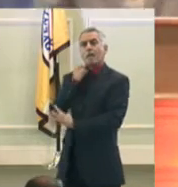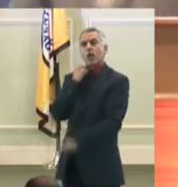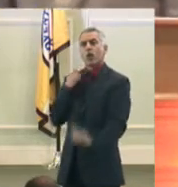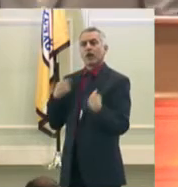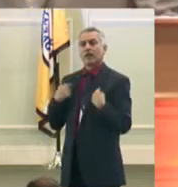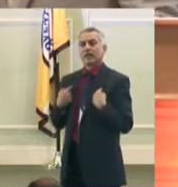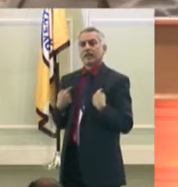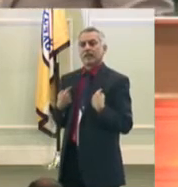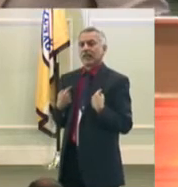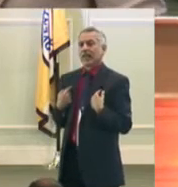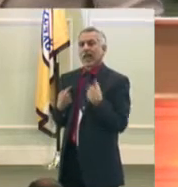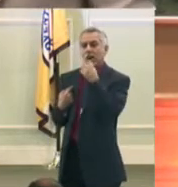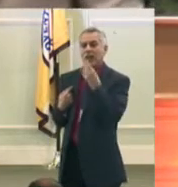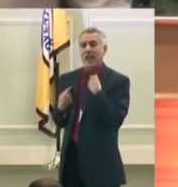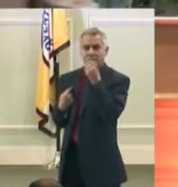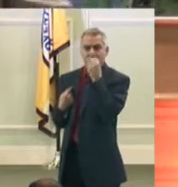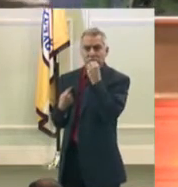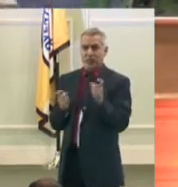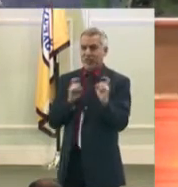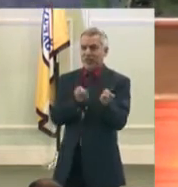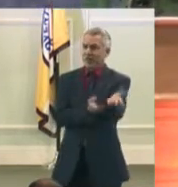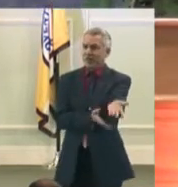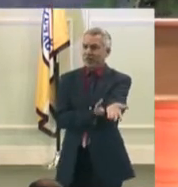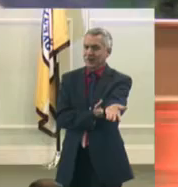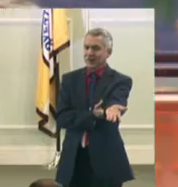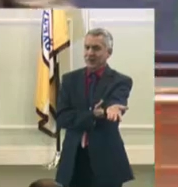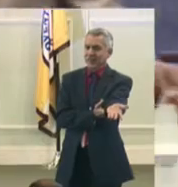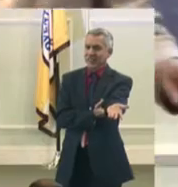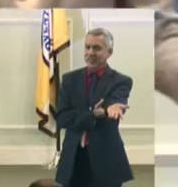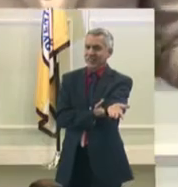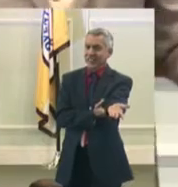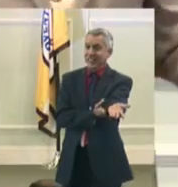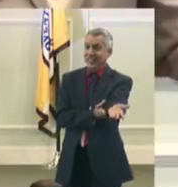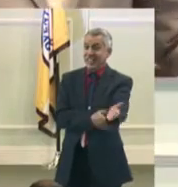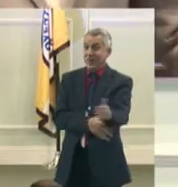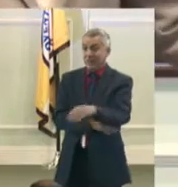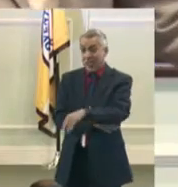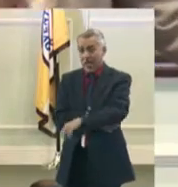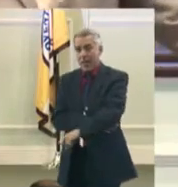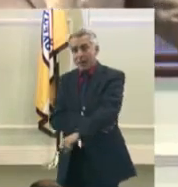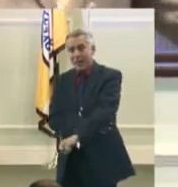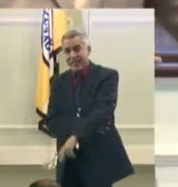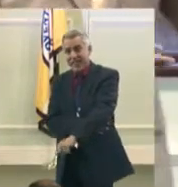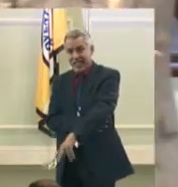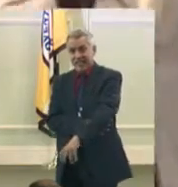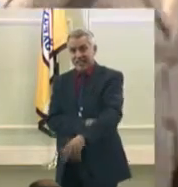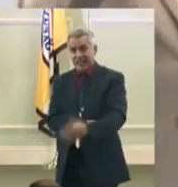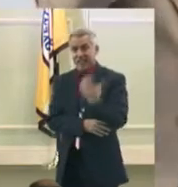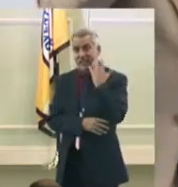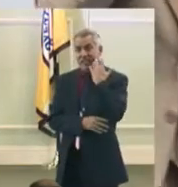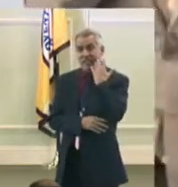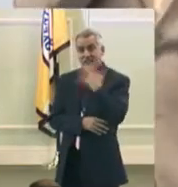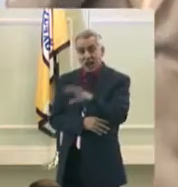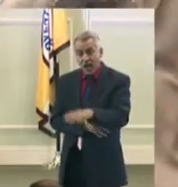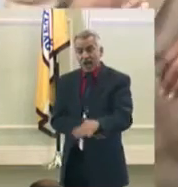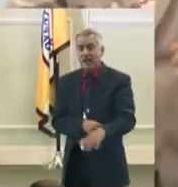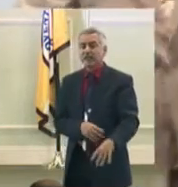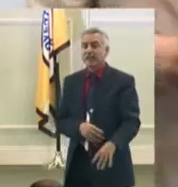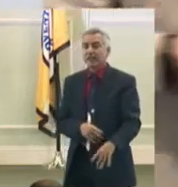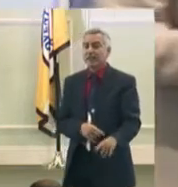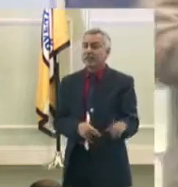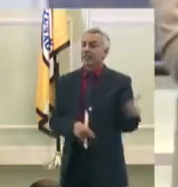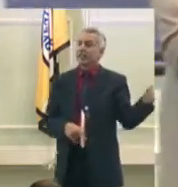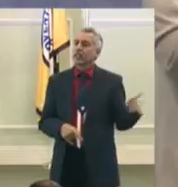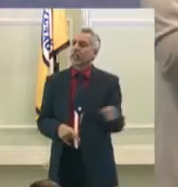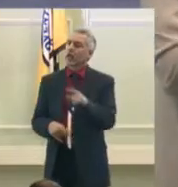there. They normally traveled at night because it was so hot during the day. It is stifling hot. I know when I was in Iraq and we would